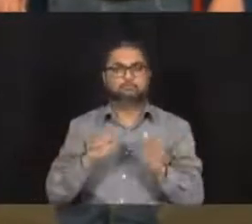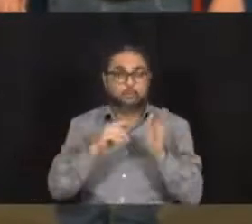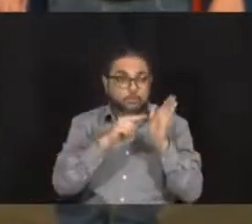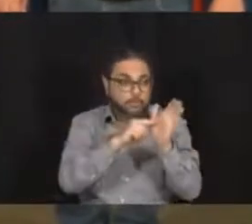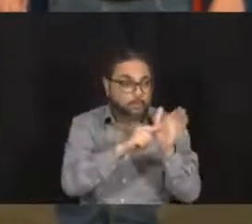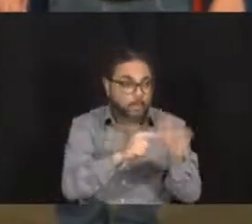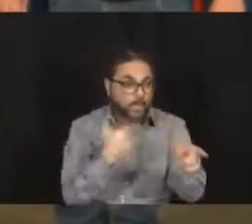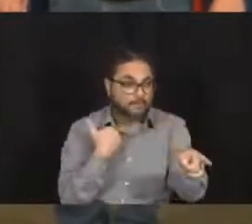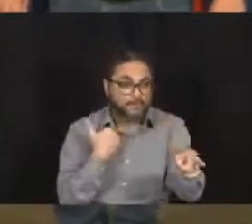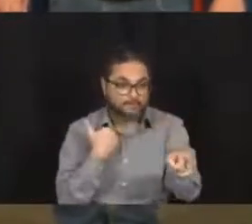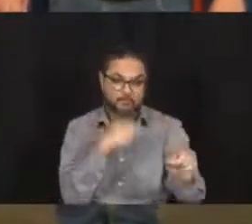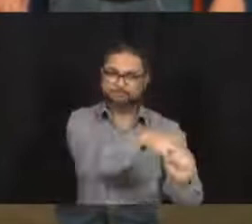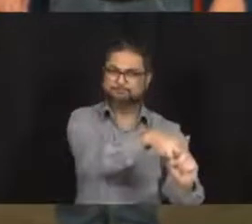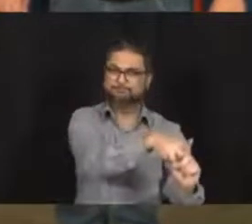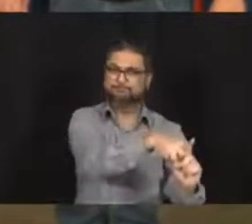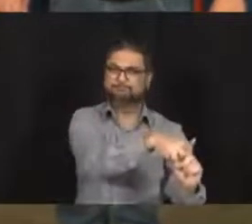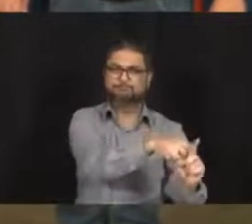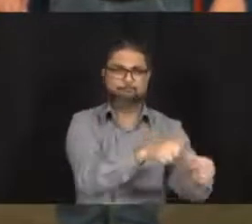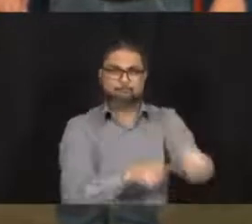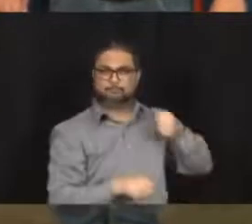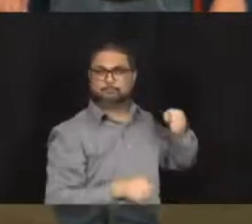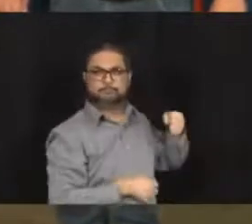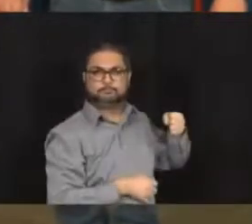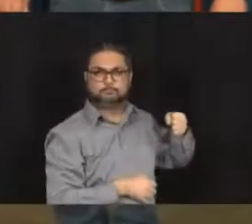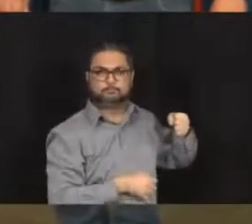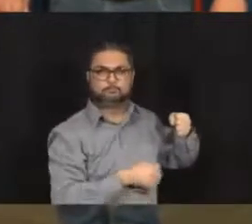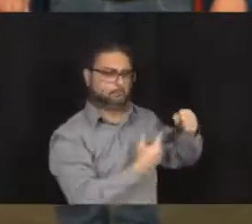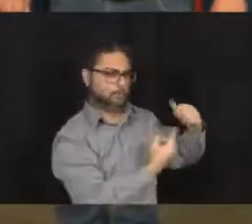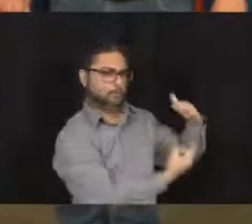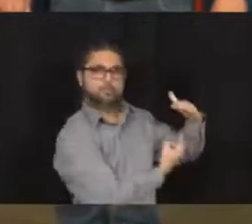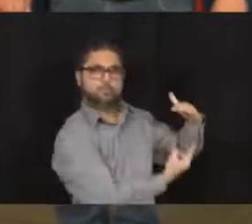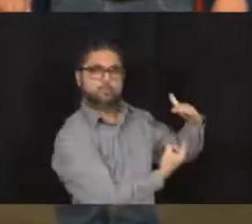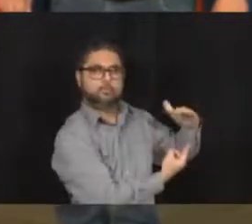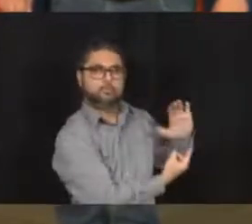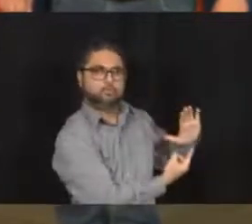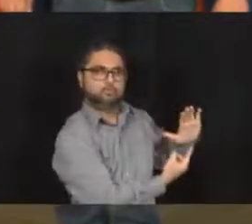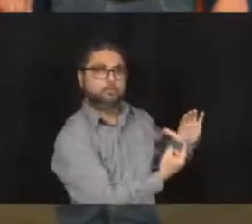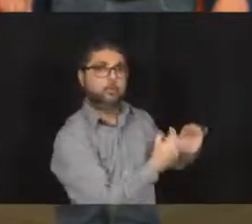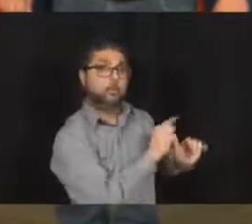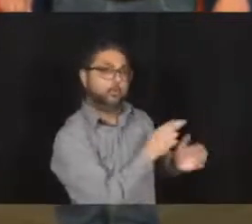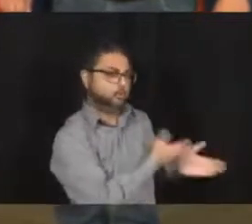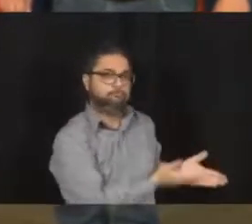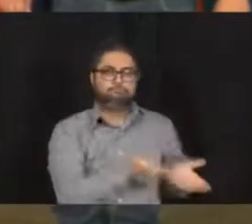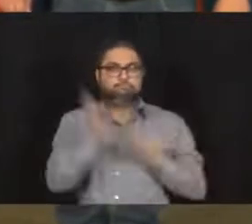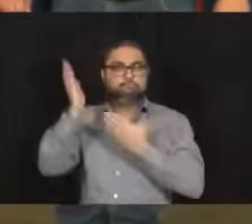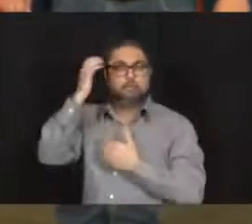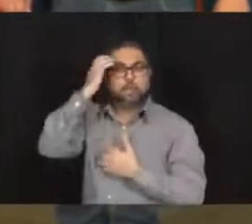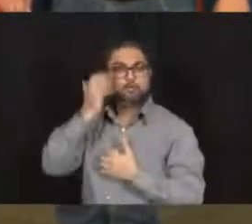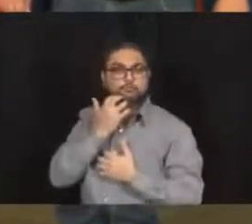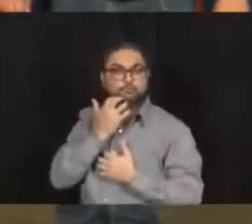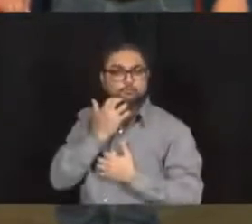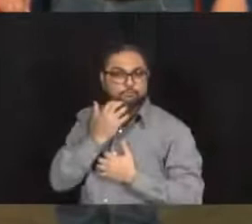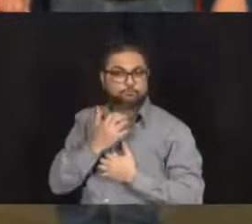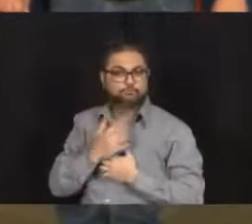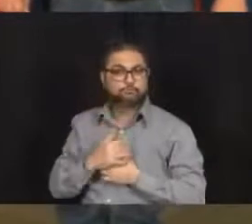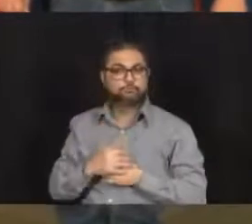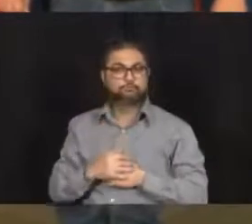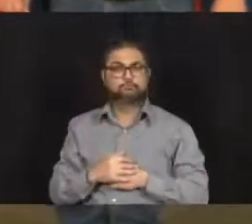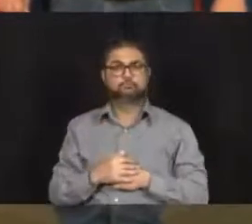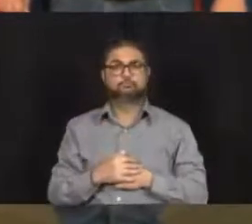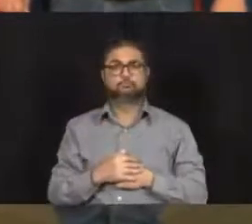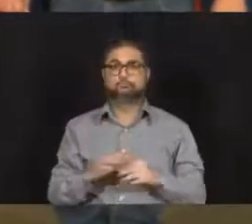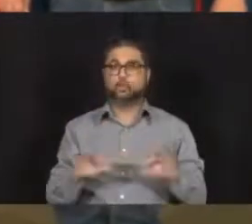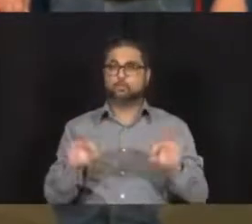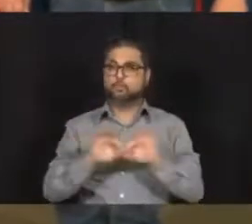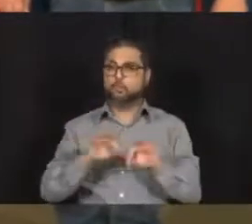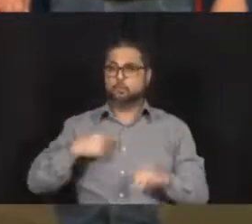they can be put into self-isolation or hospital if that's necessary. So we want to focus our resources on the